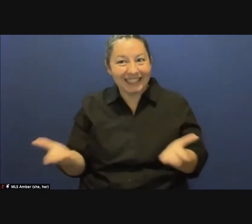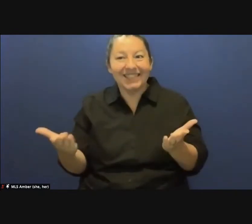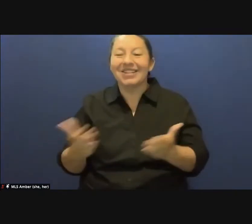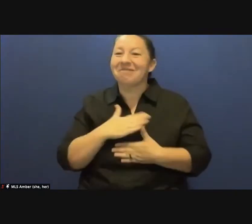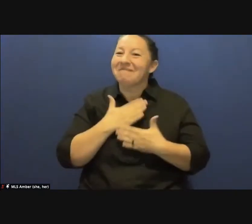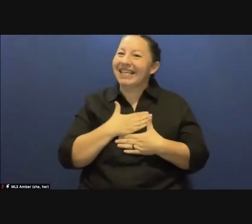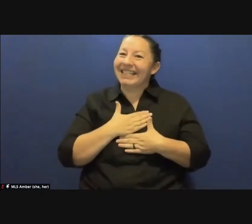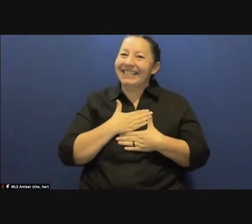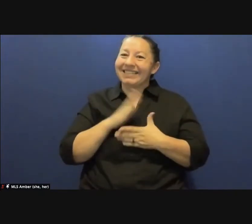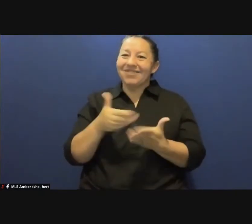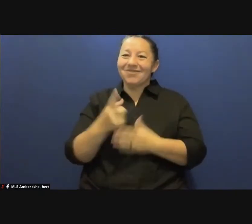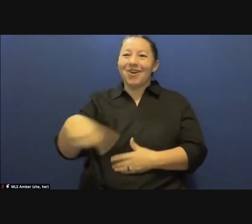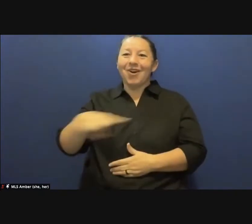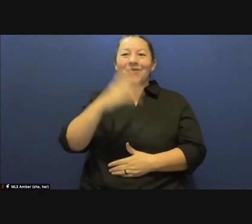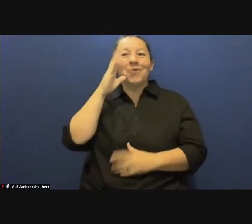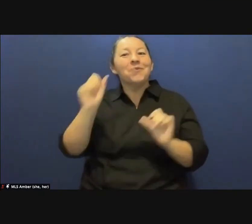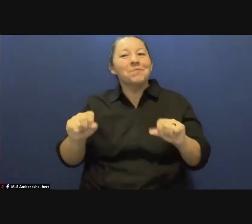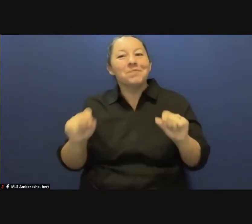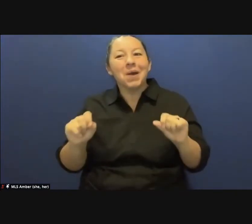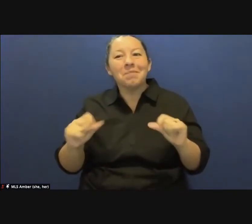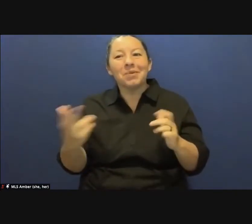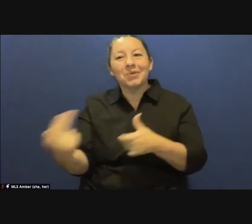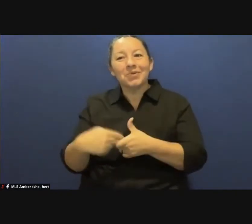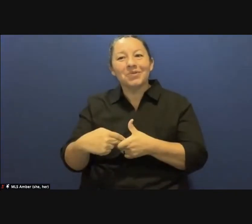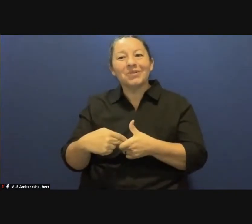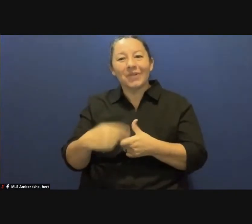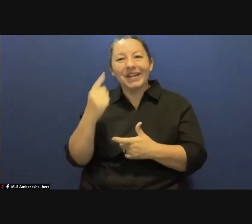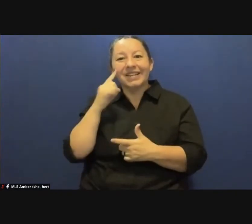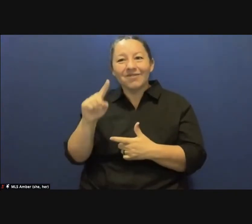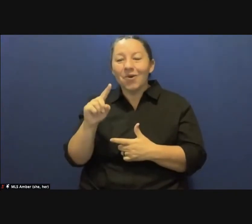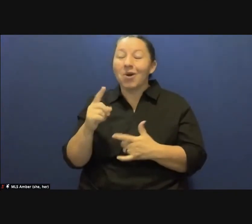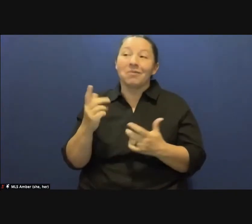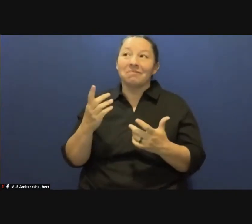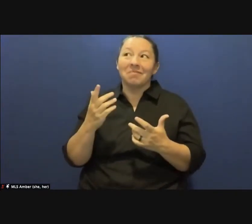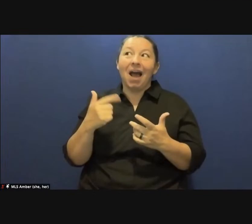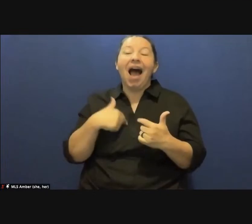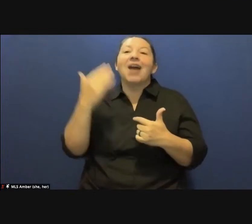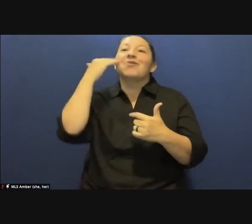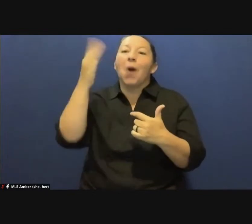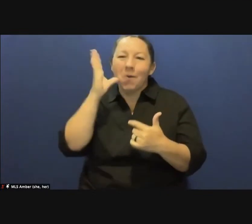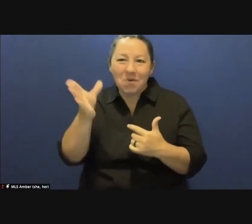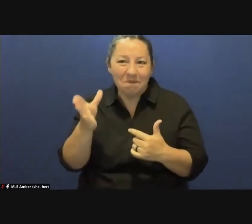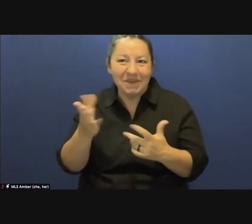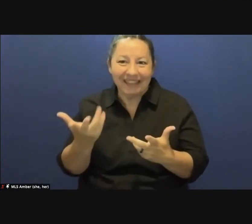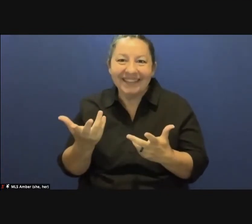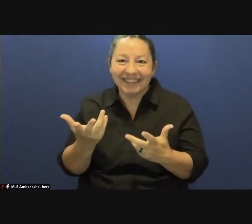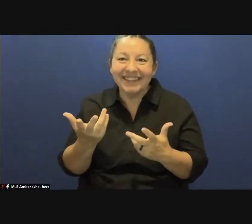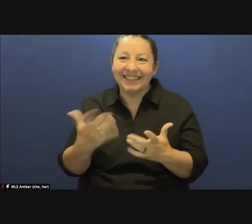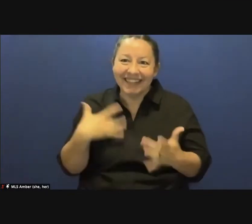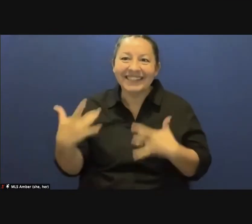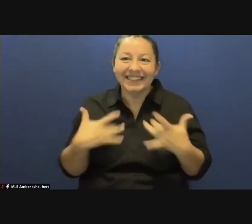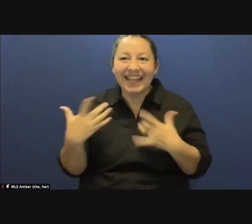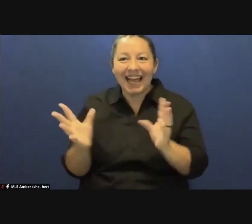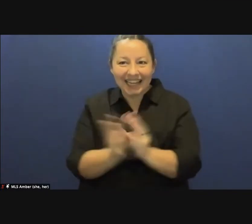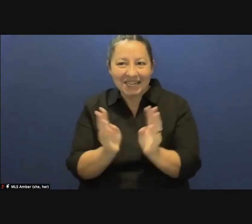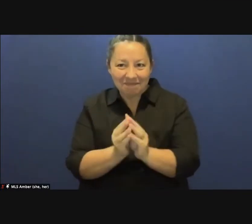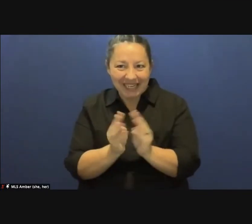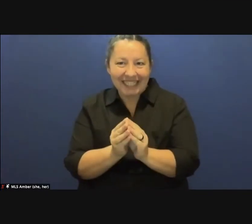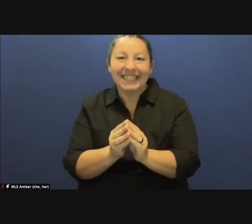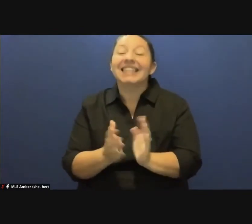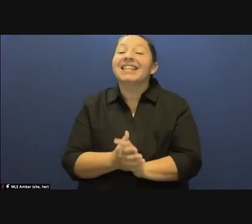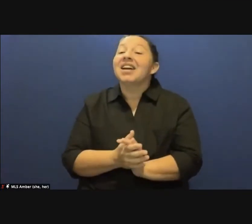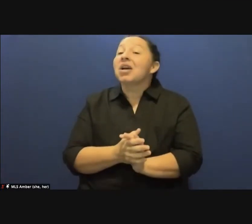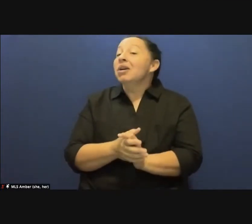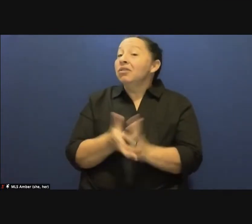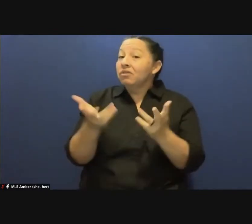that all of you are going to be able to join us for what I know is going to be a very exciting meeting. You've